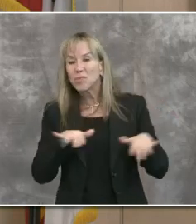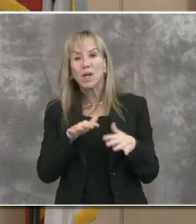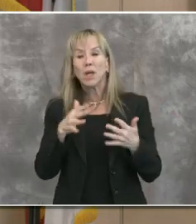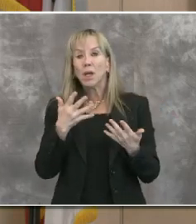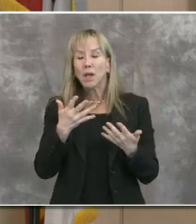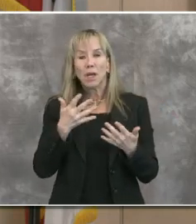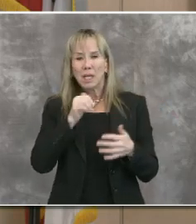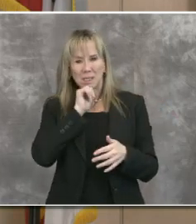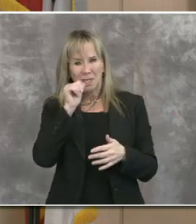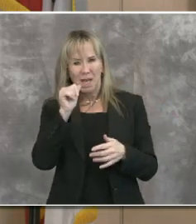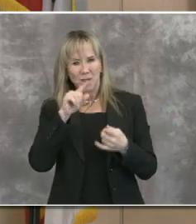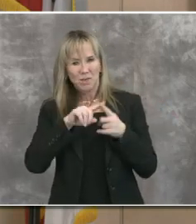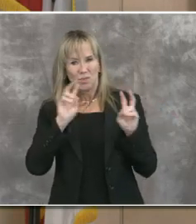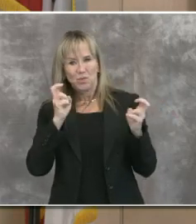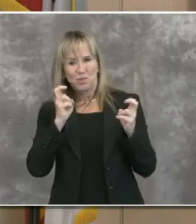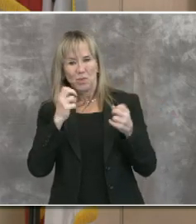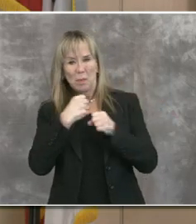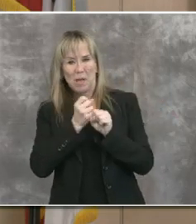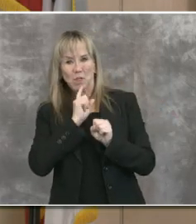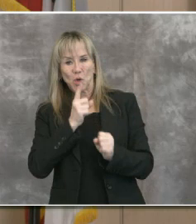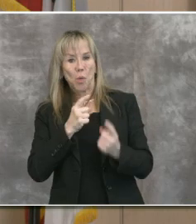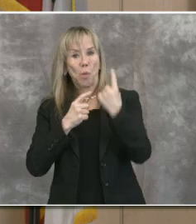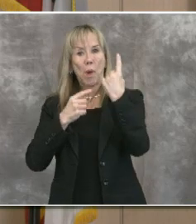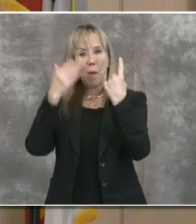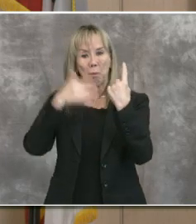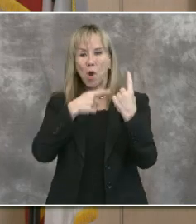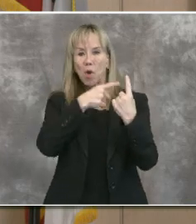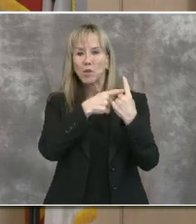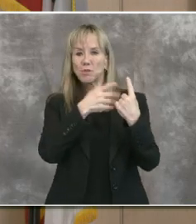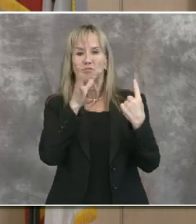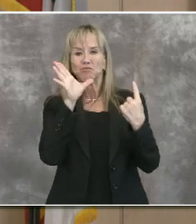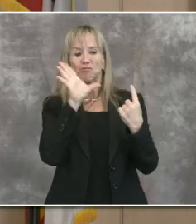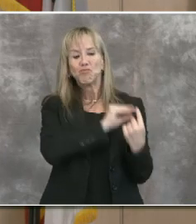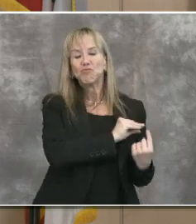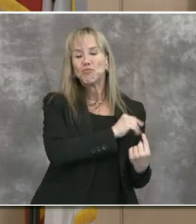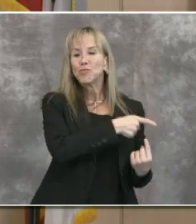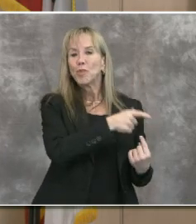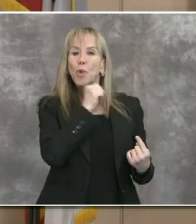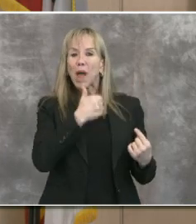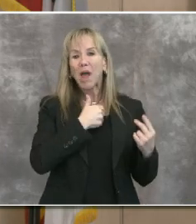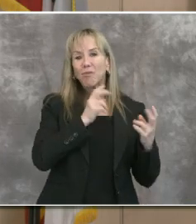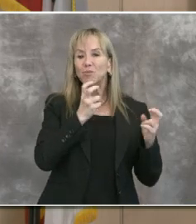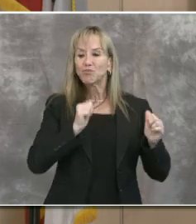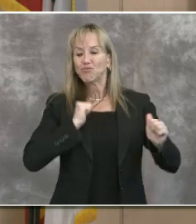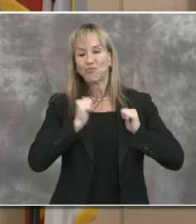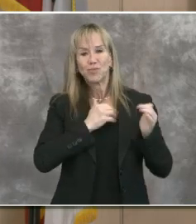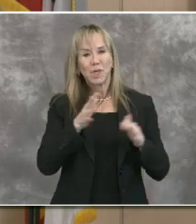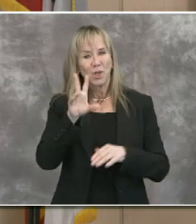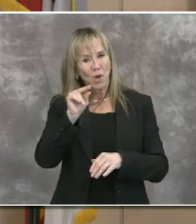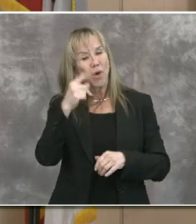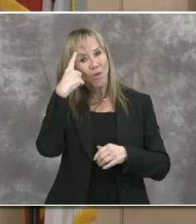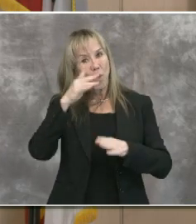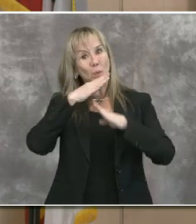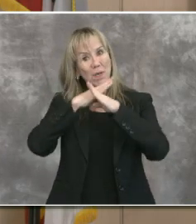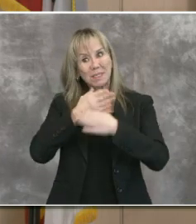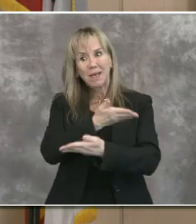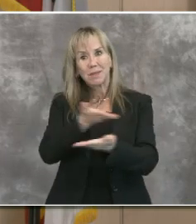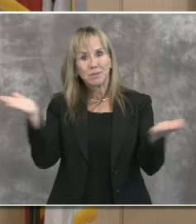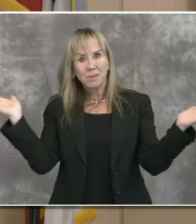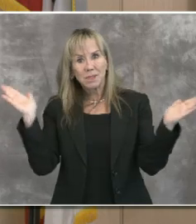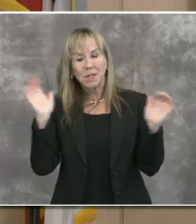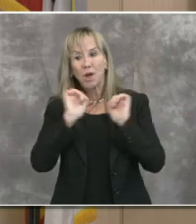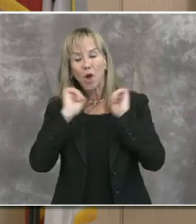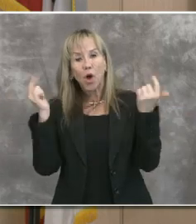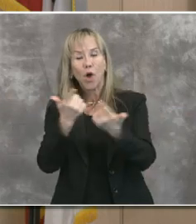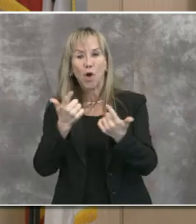to infringe on one individual person's freedom or liberty. It is designed to protect other people's life. It is designed to